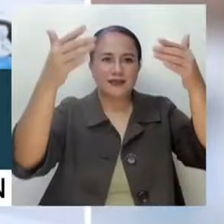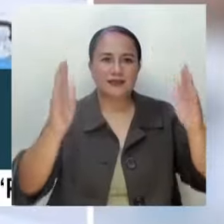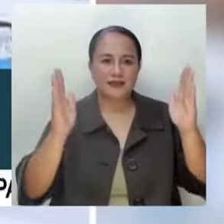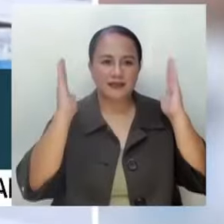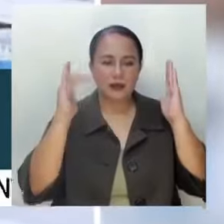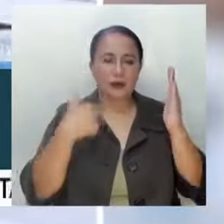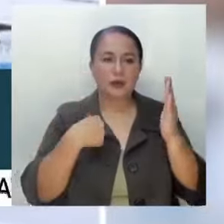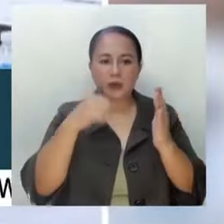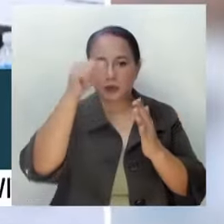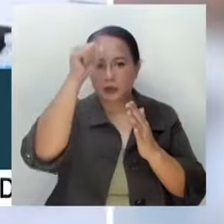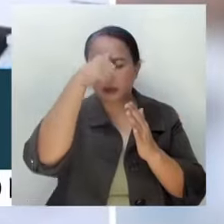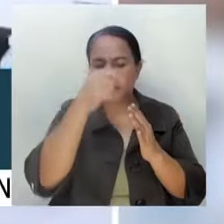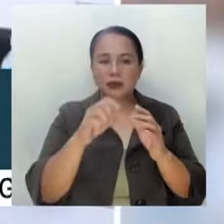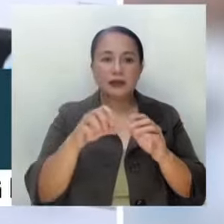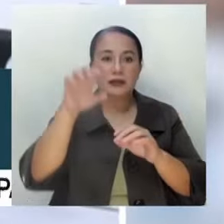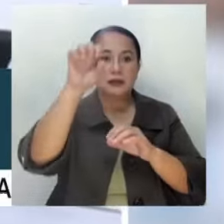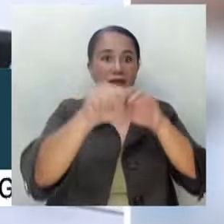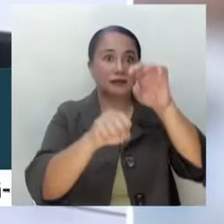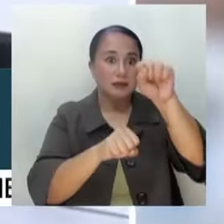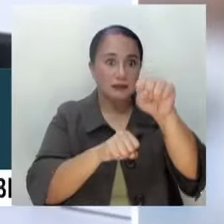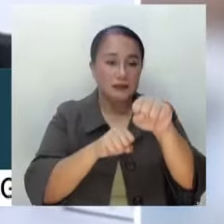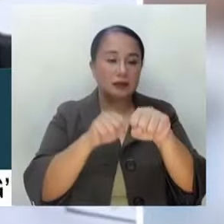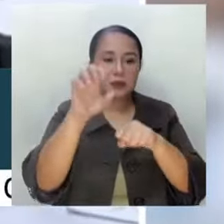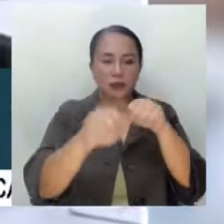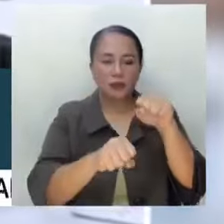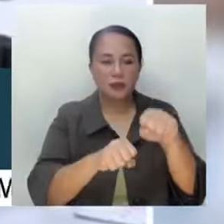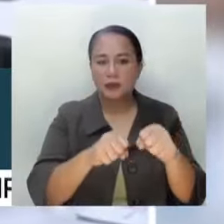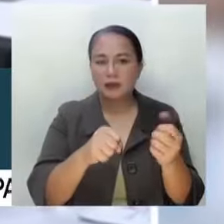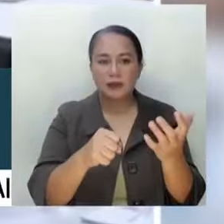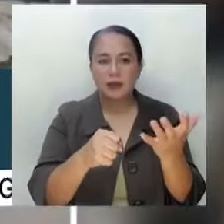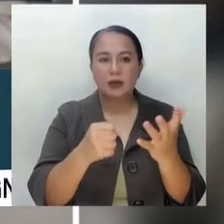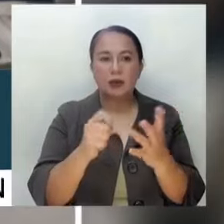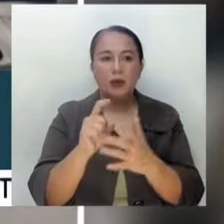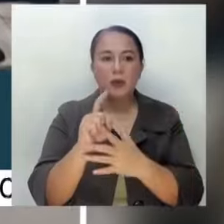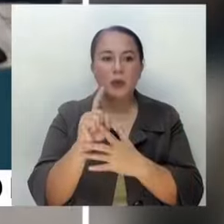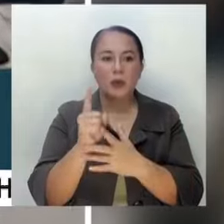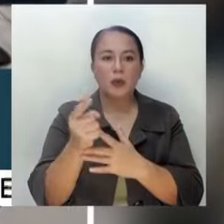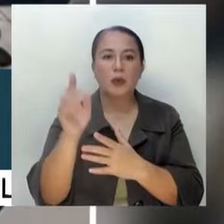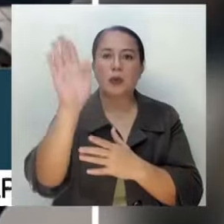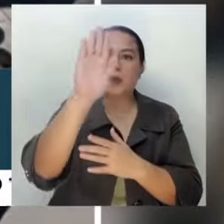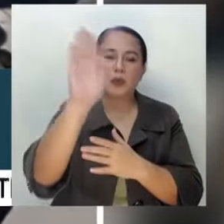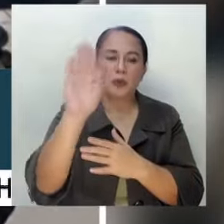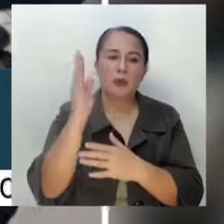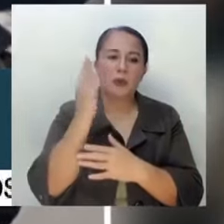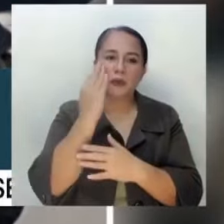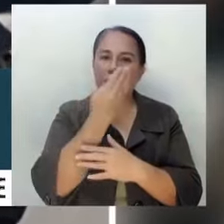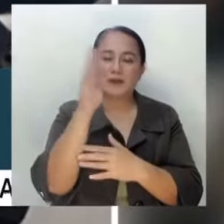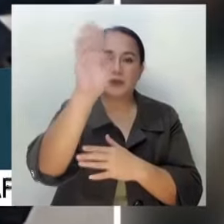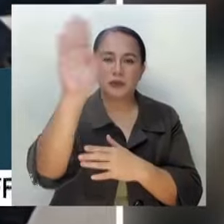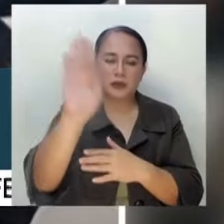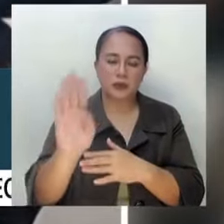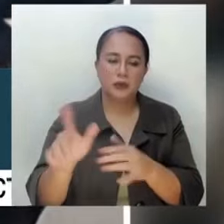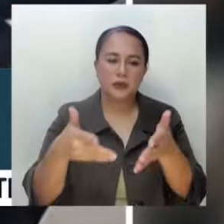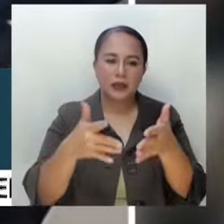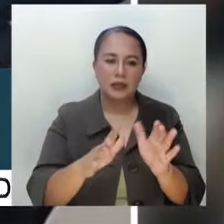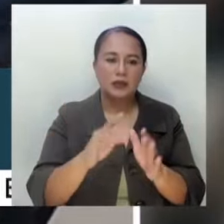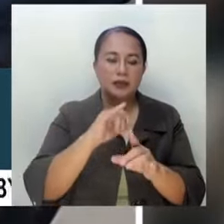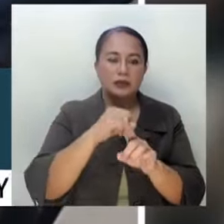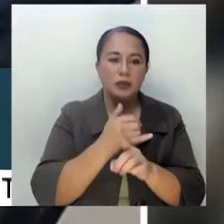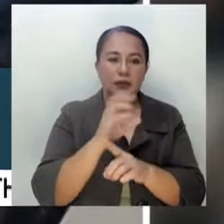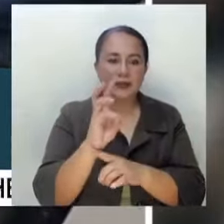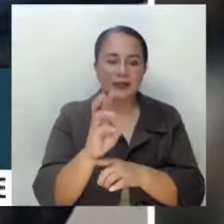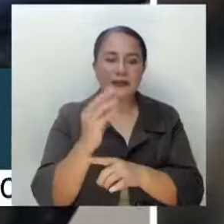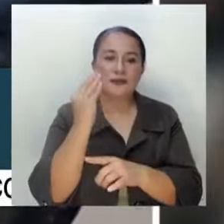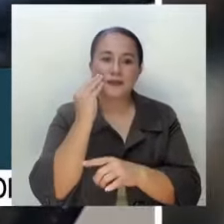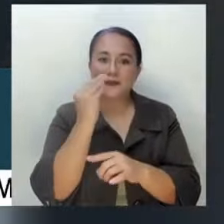that climbing onto the courage is prohibited. Only wiping with a handkerchief is allowed. For the January 6 pahalik, devotees